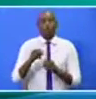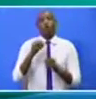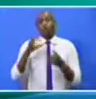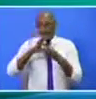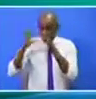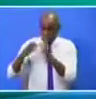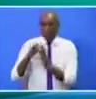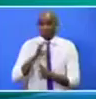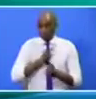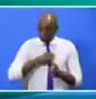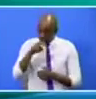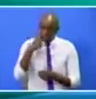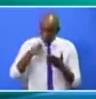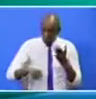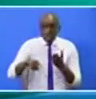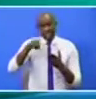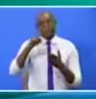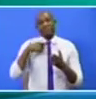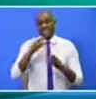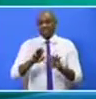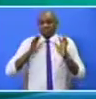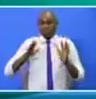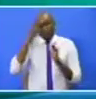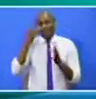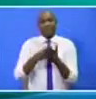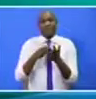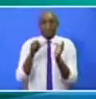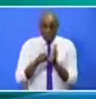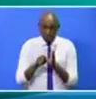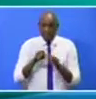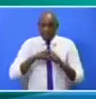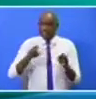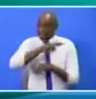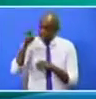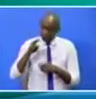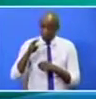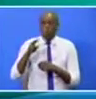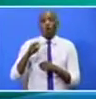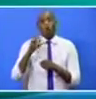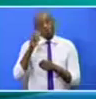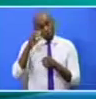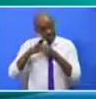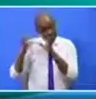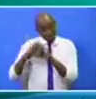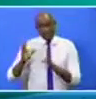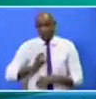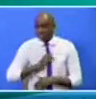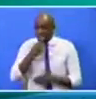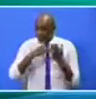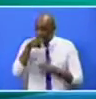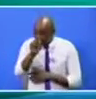initially withdrawn from the games due to financial constraints. Meanwhile, the National Olympic Committee officials accused